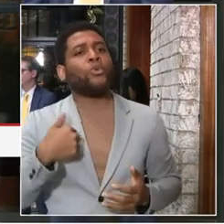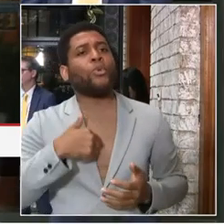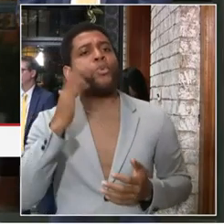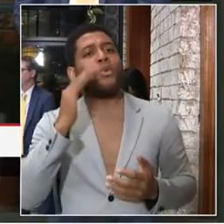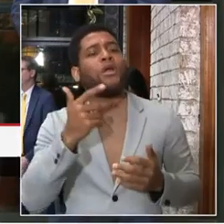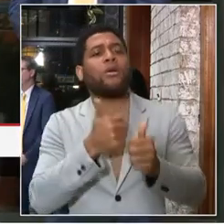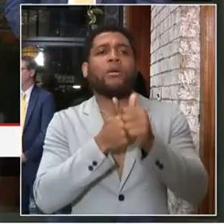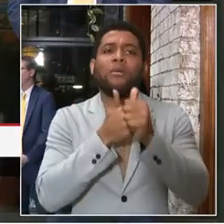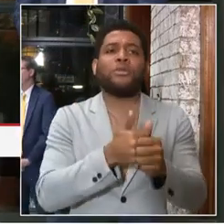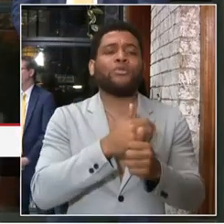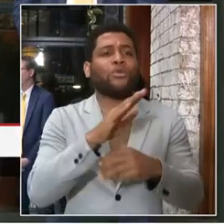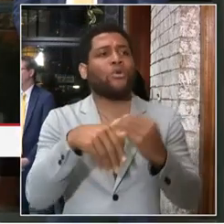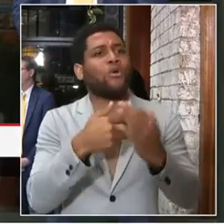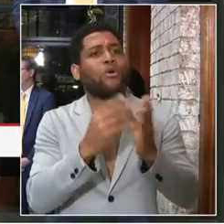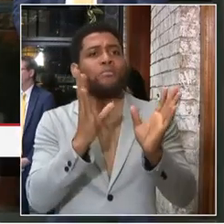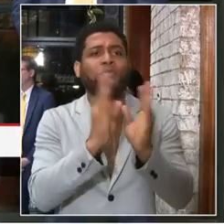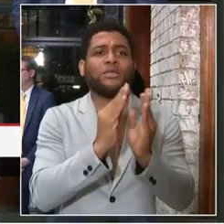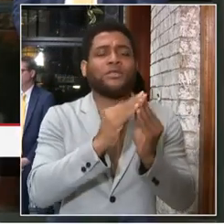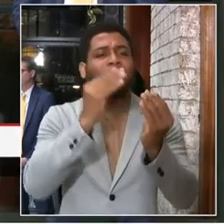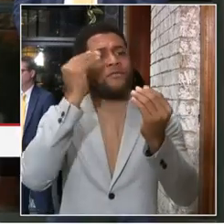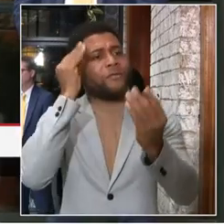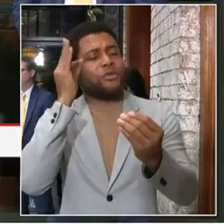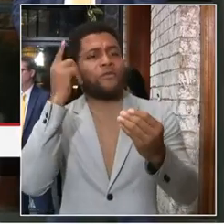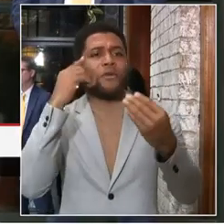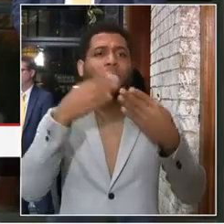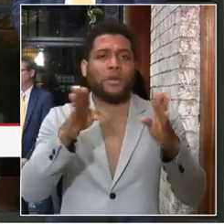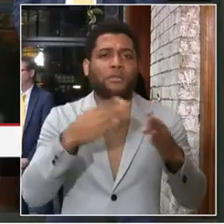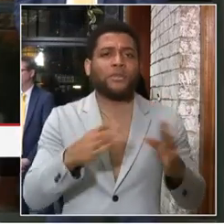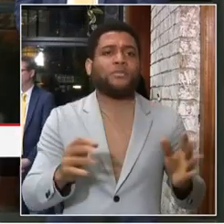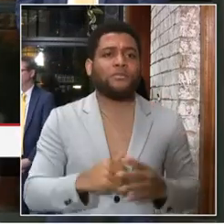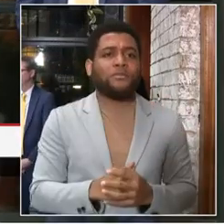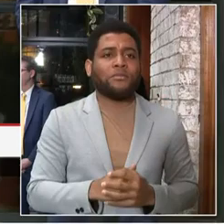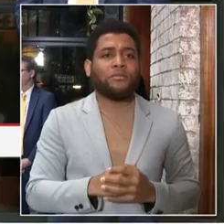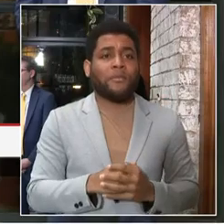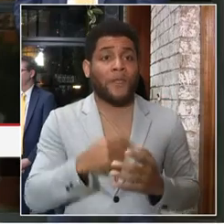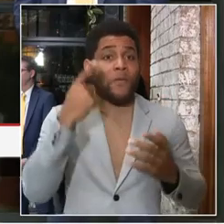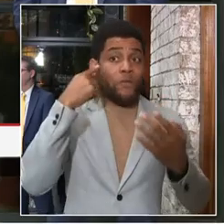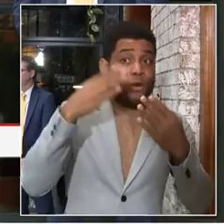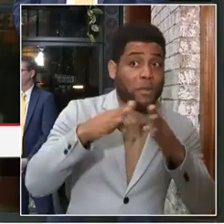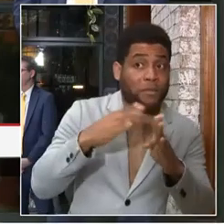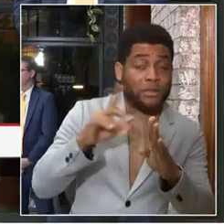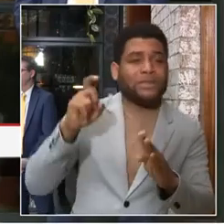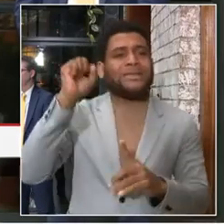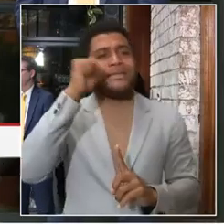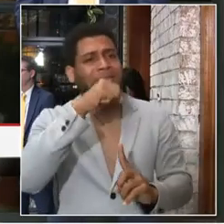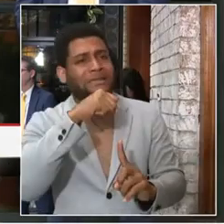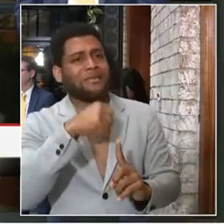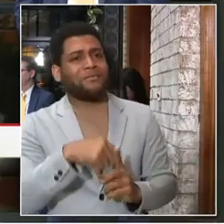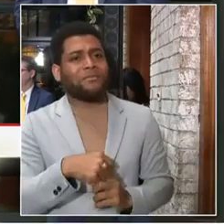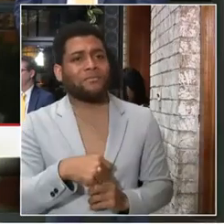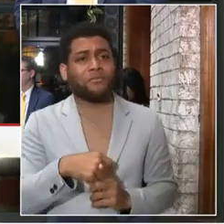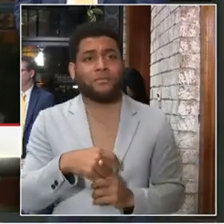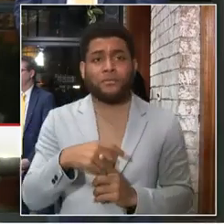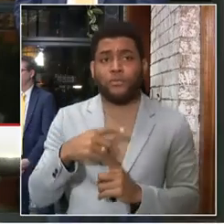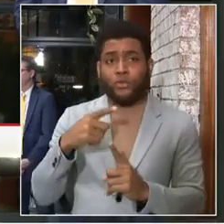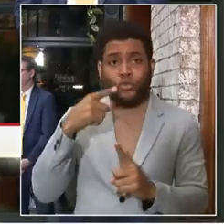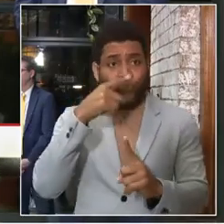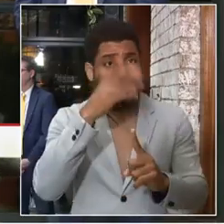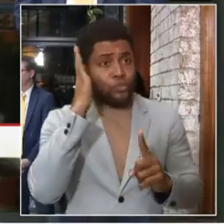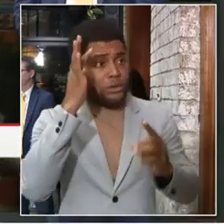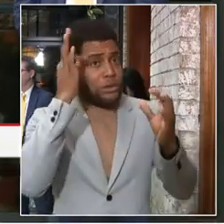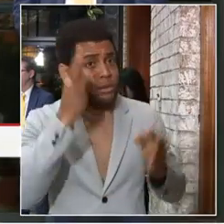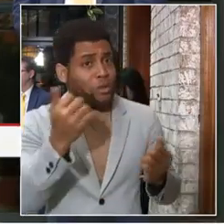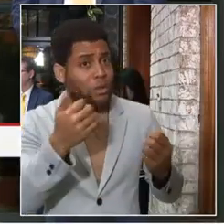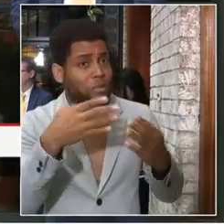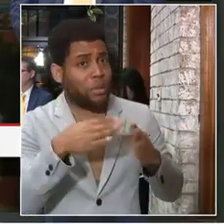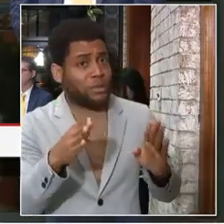meetings information for the public on the website. For the public? Yes. And you will determine what the public is? What are public